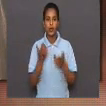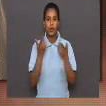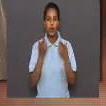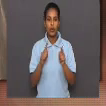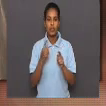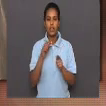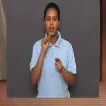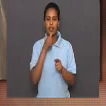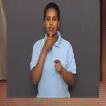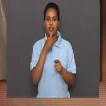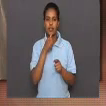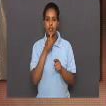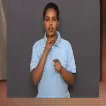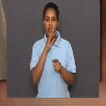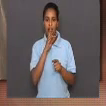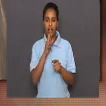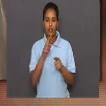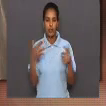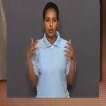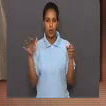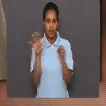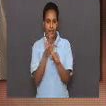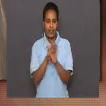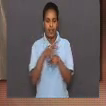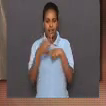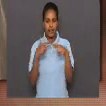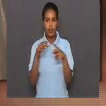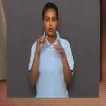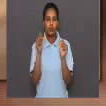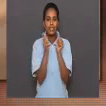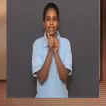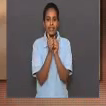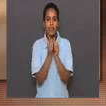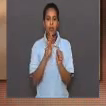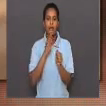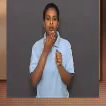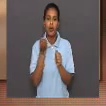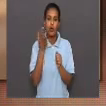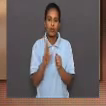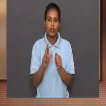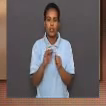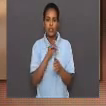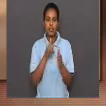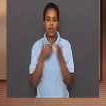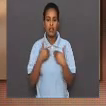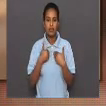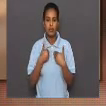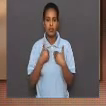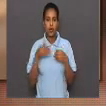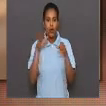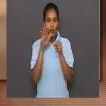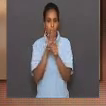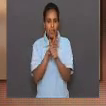When the acid has completely reacted with the base, or it has been